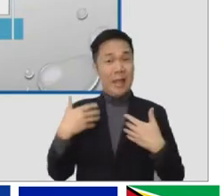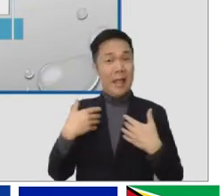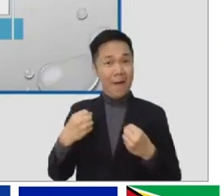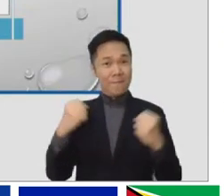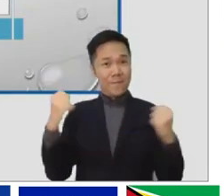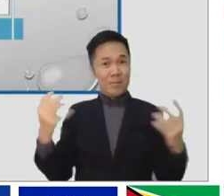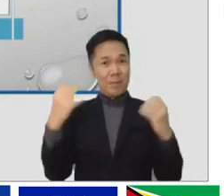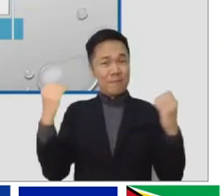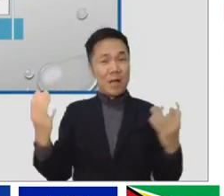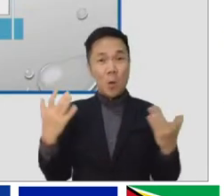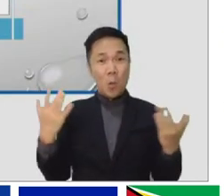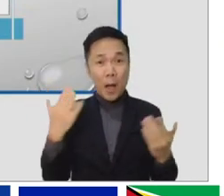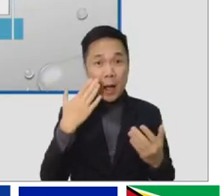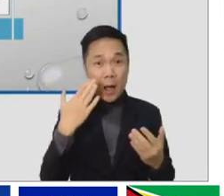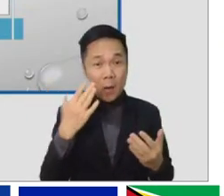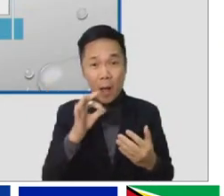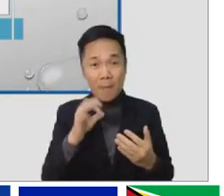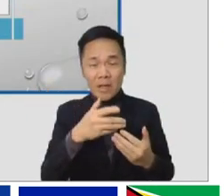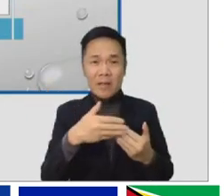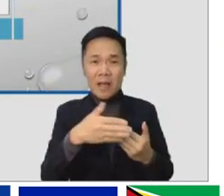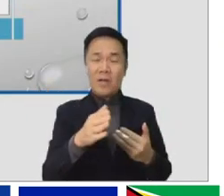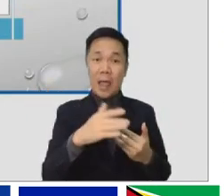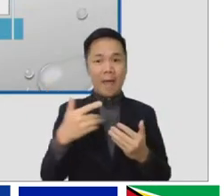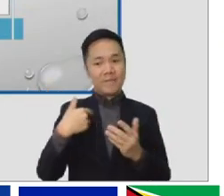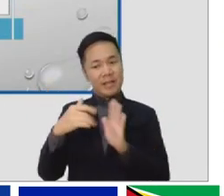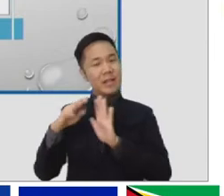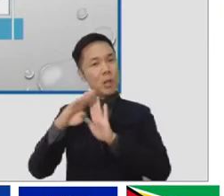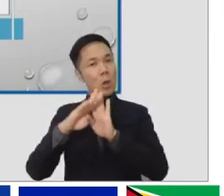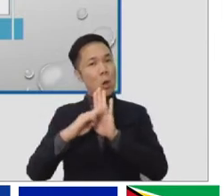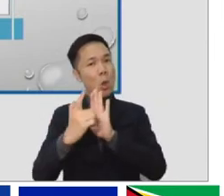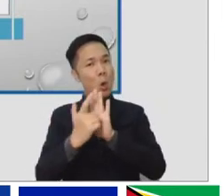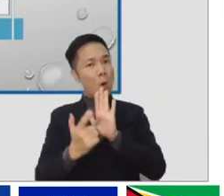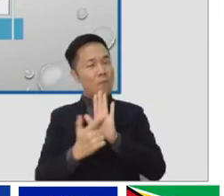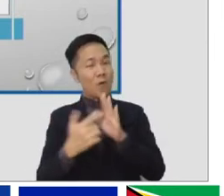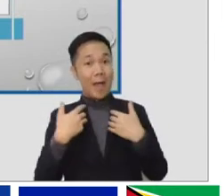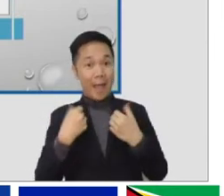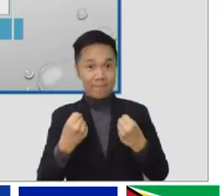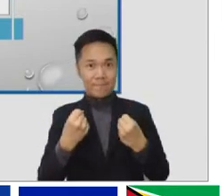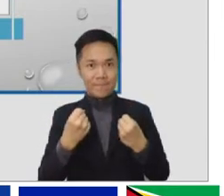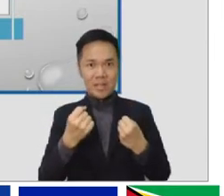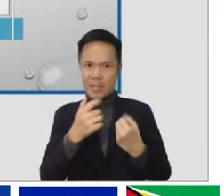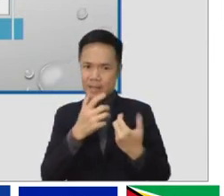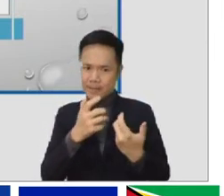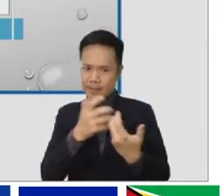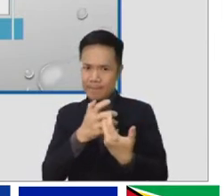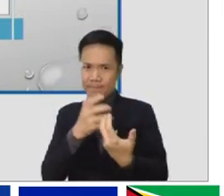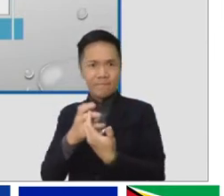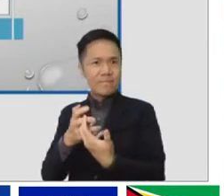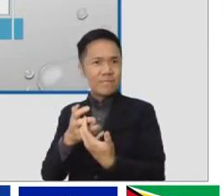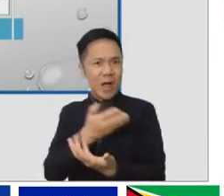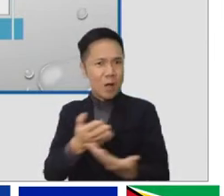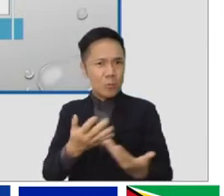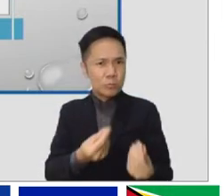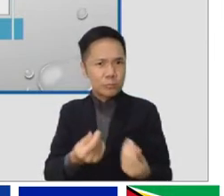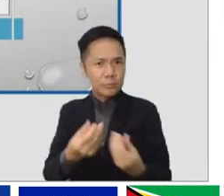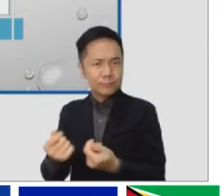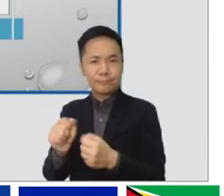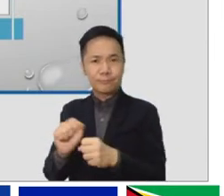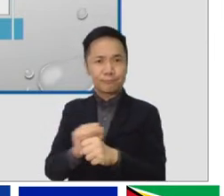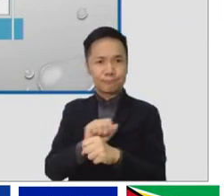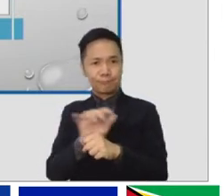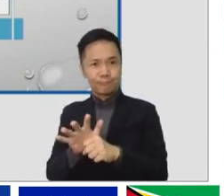Public Health Act, which supported the response to the epidemic. In March